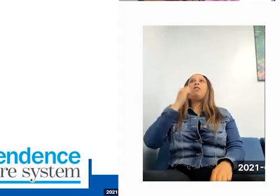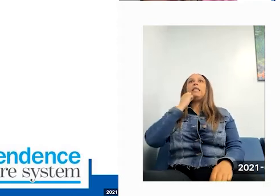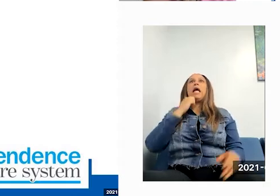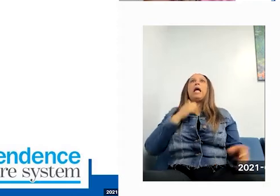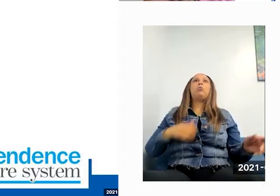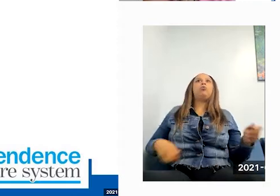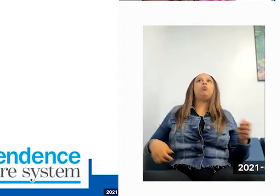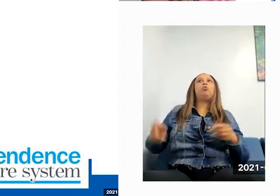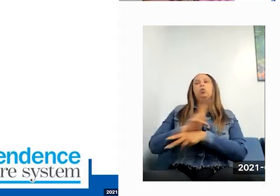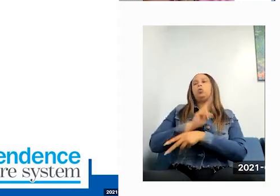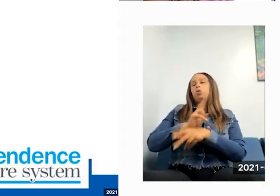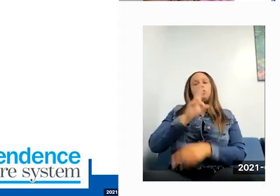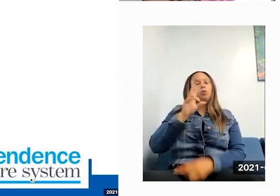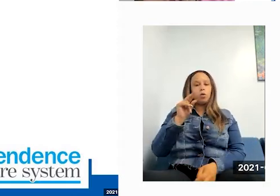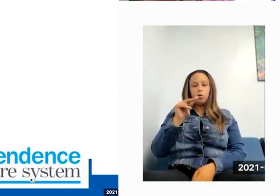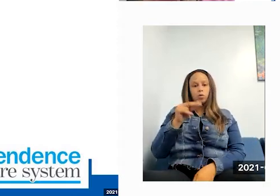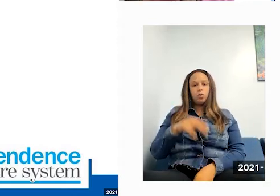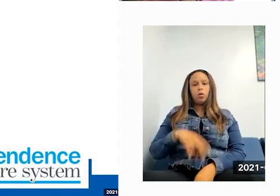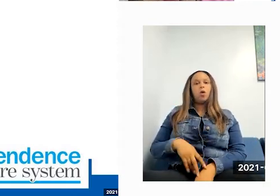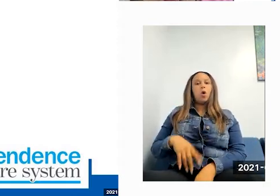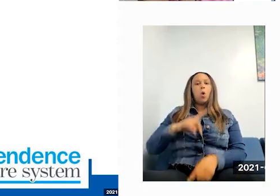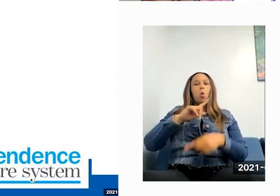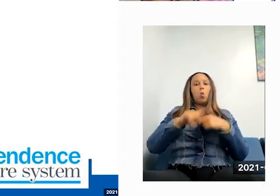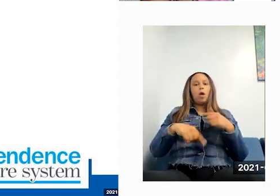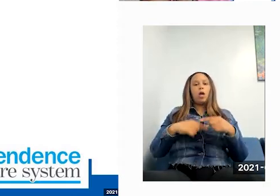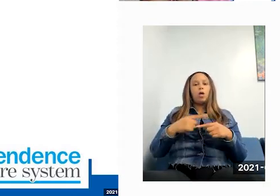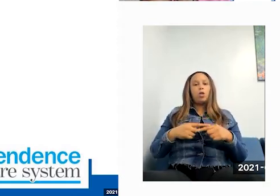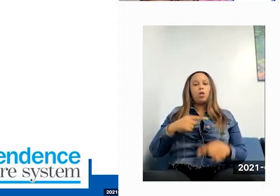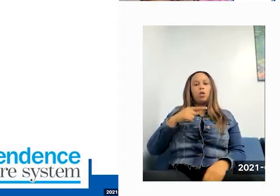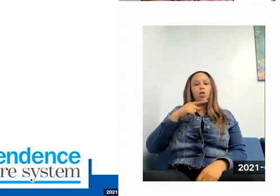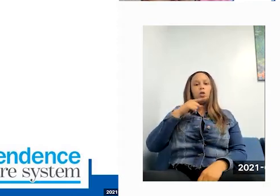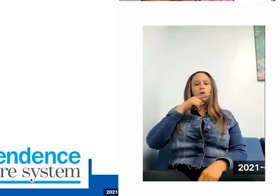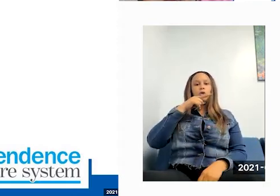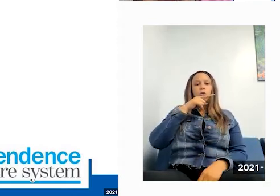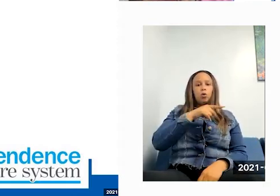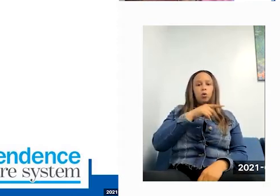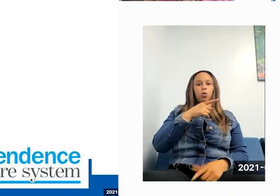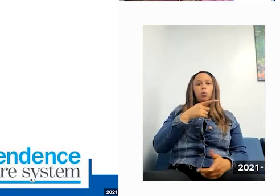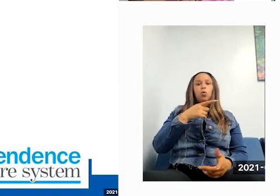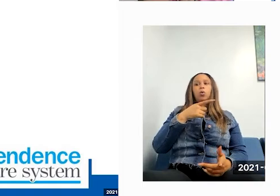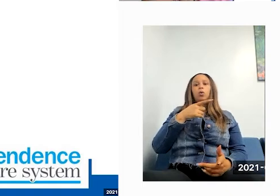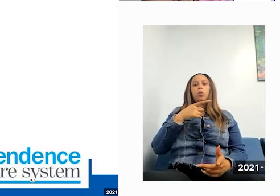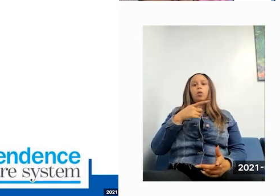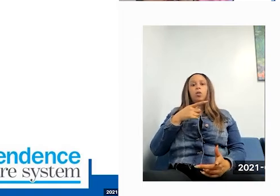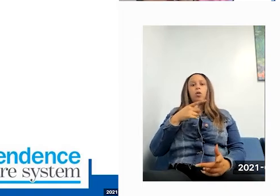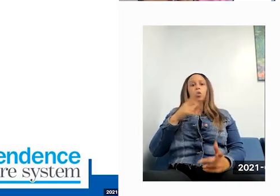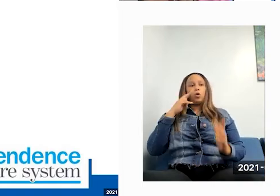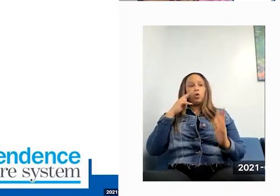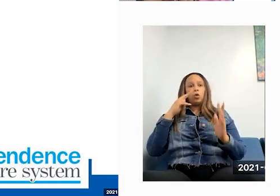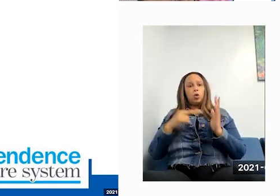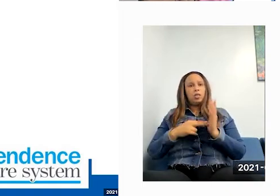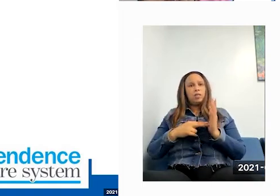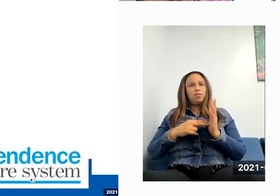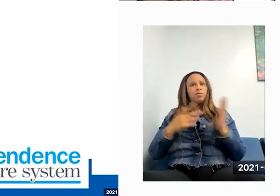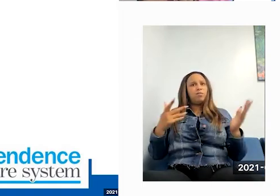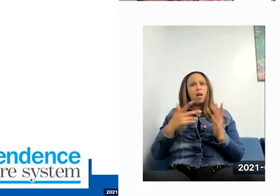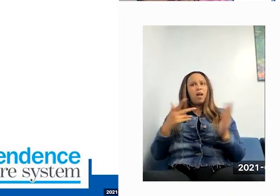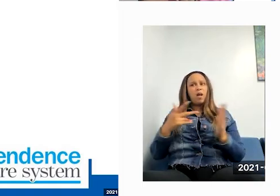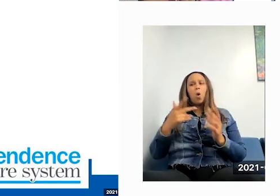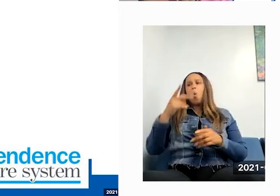When I think about manual wheelchairs, the first questions that I come to is, what's the person's method